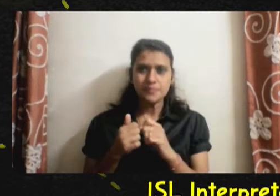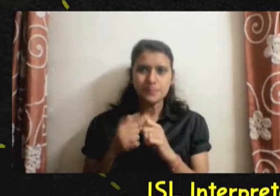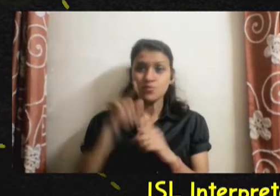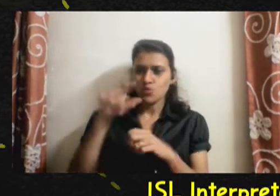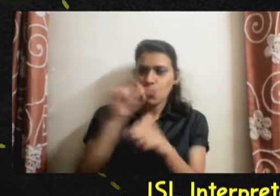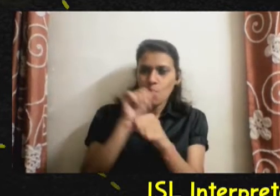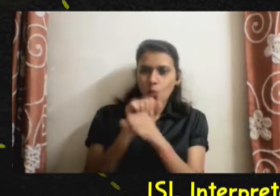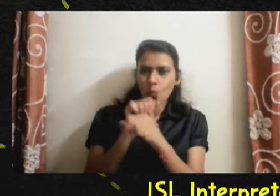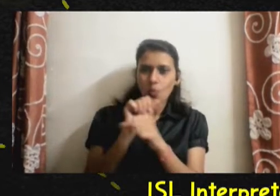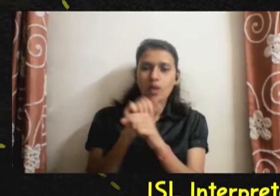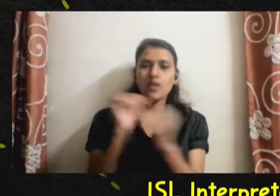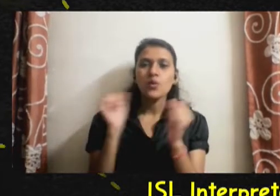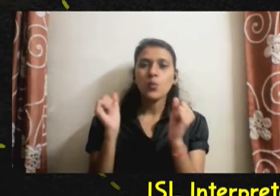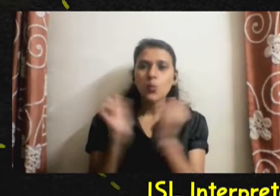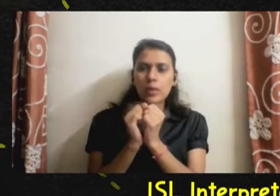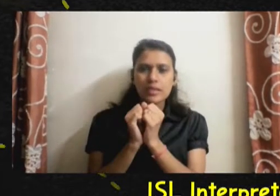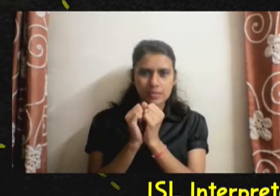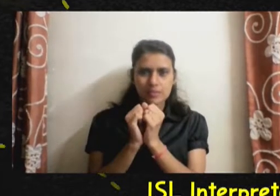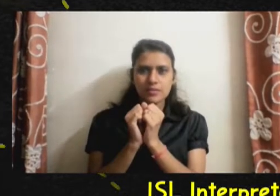with these, terribly